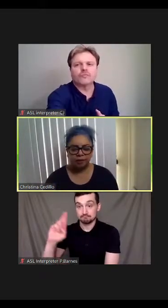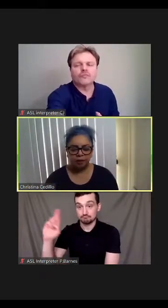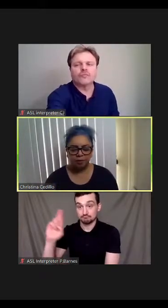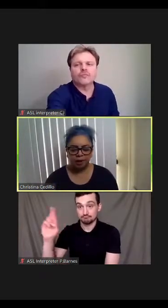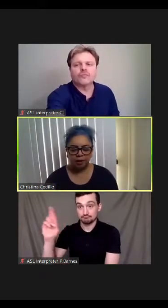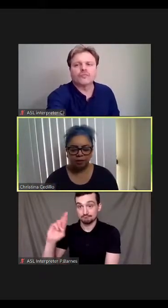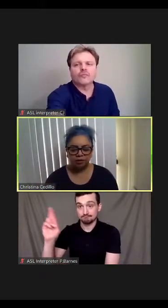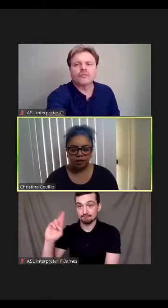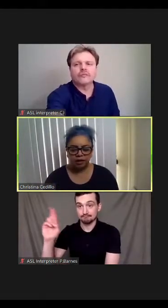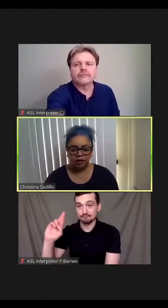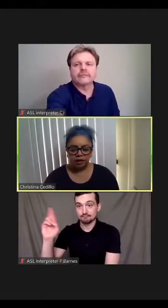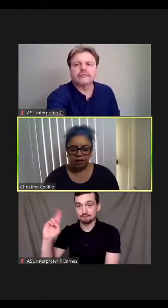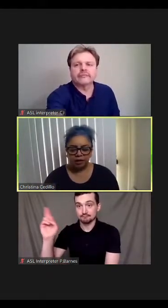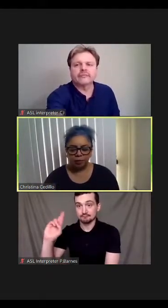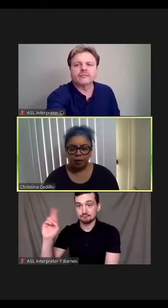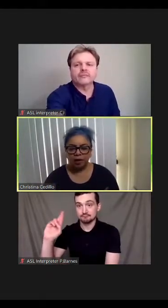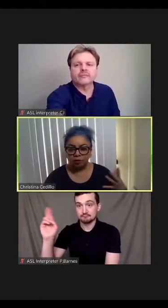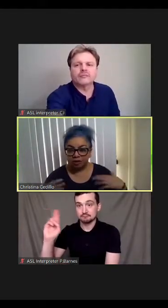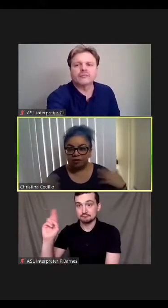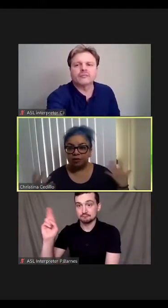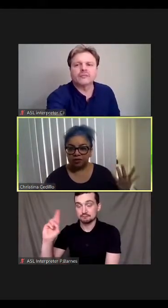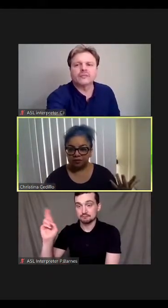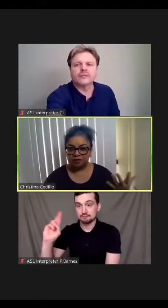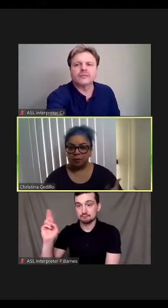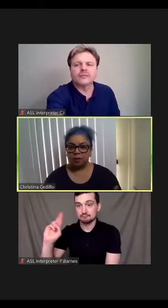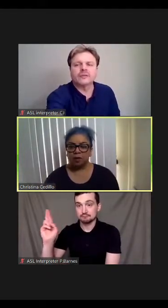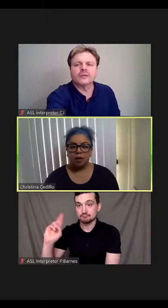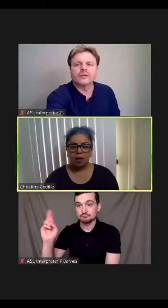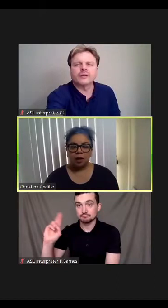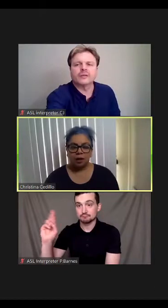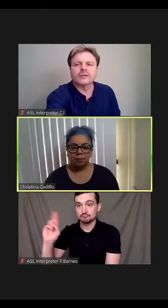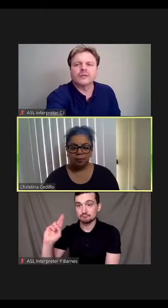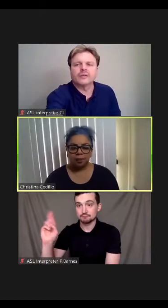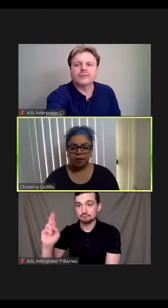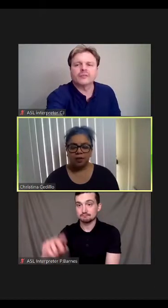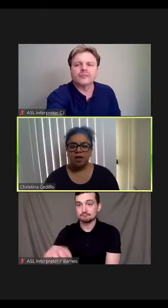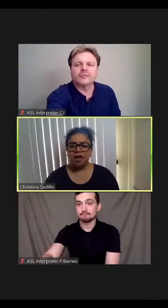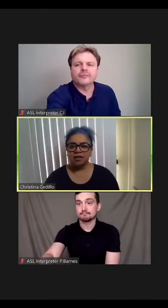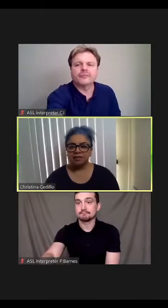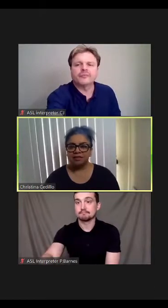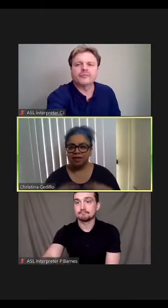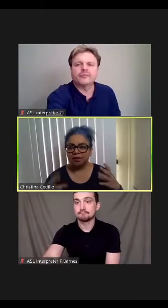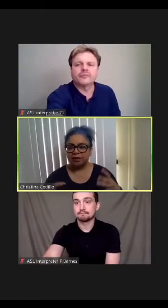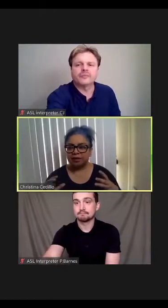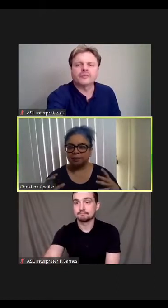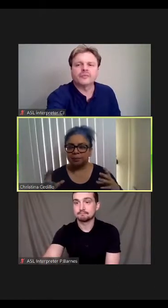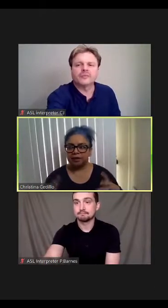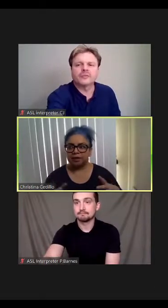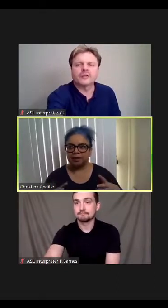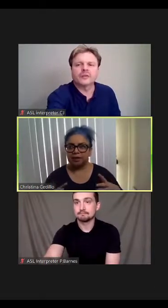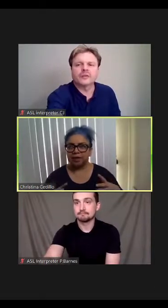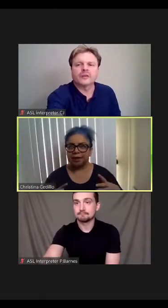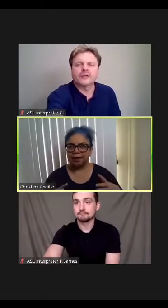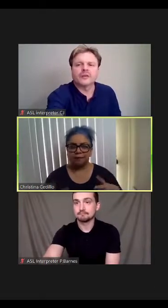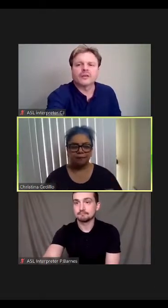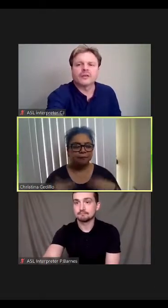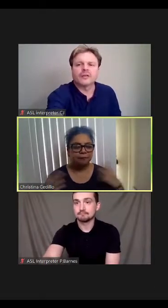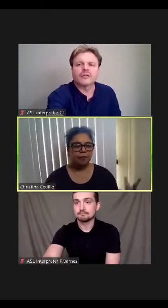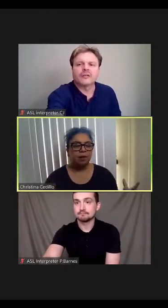is also about rendering students visible, not necessarily being